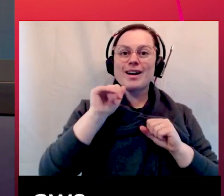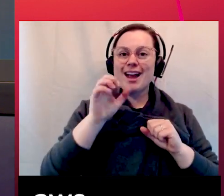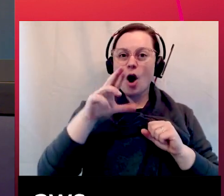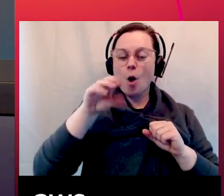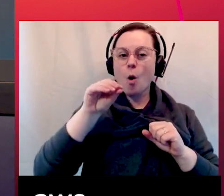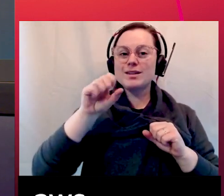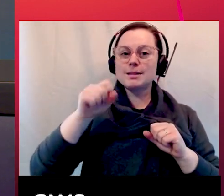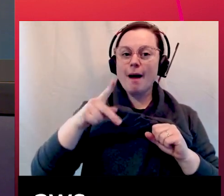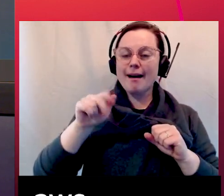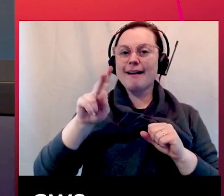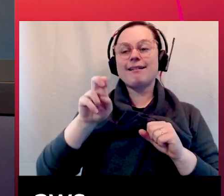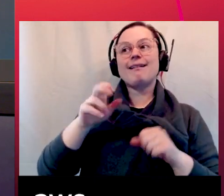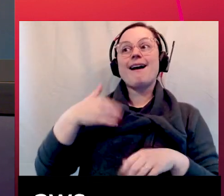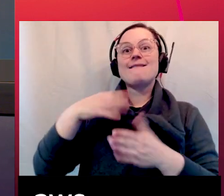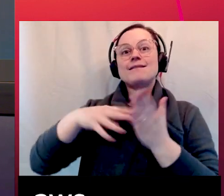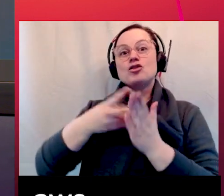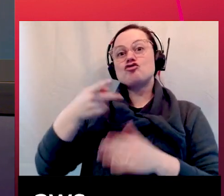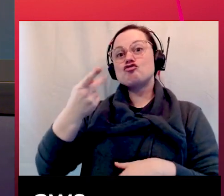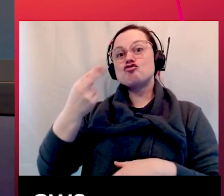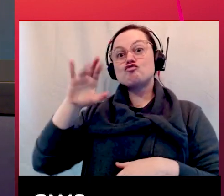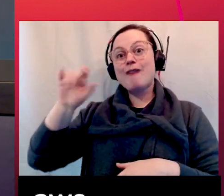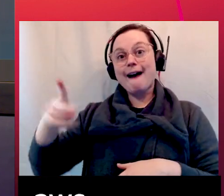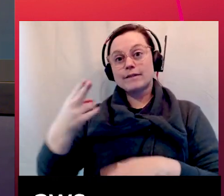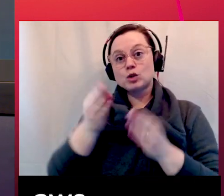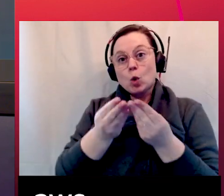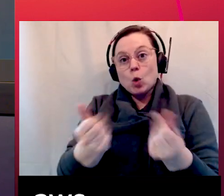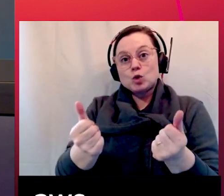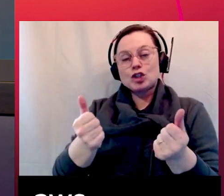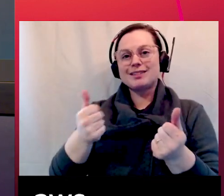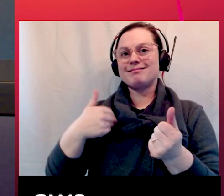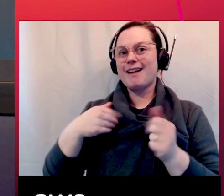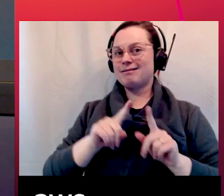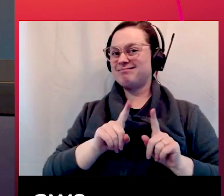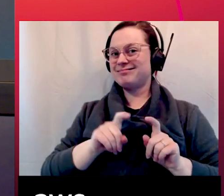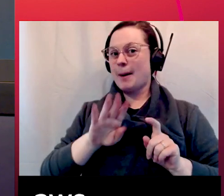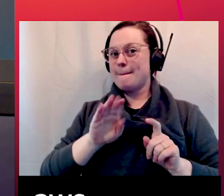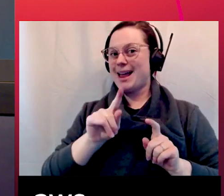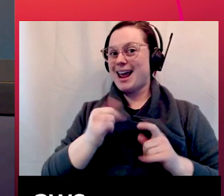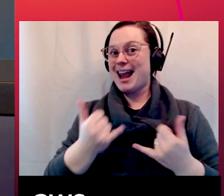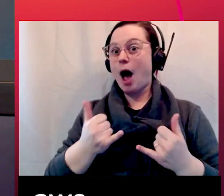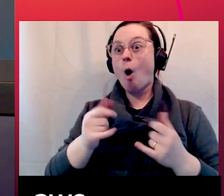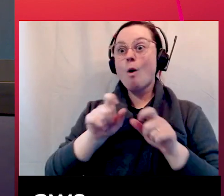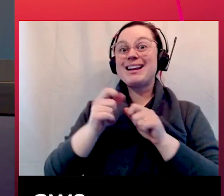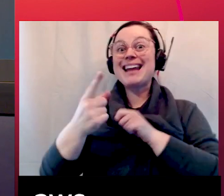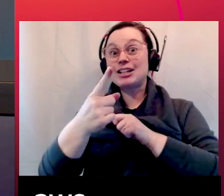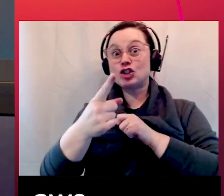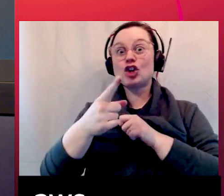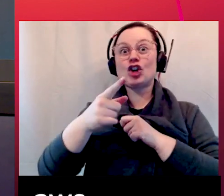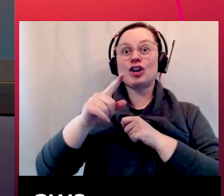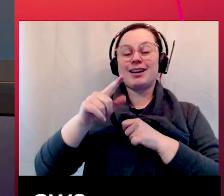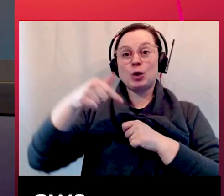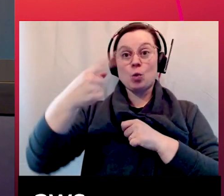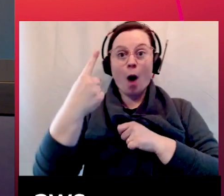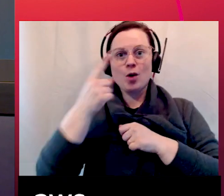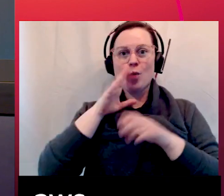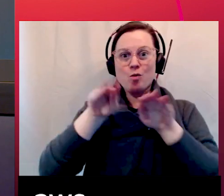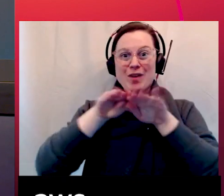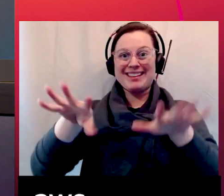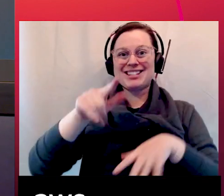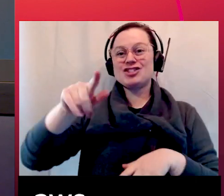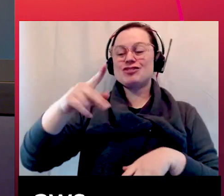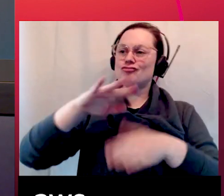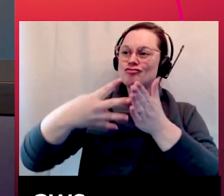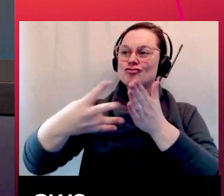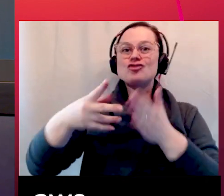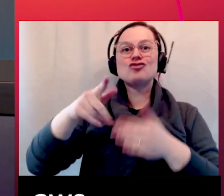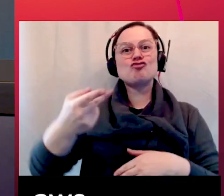have it in beta. Yeah. And in the first quarter of next year, we'll release Graph, and this is really going to be Graph at an amazing scale.